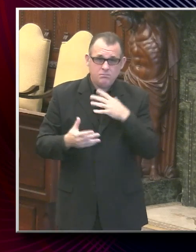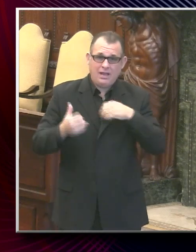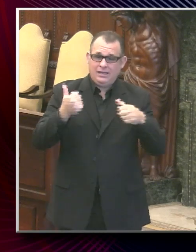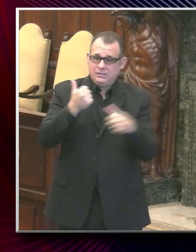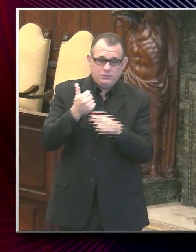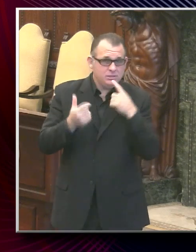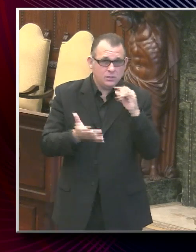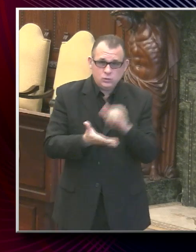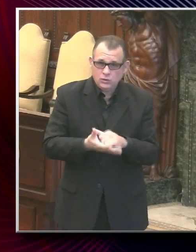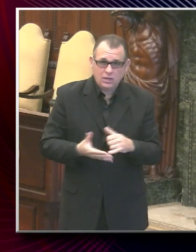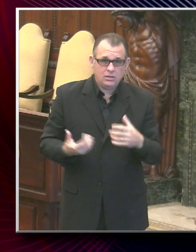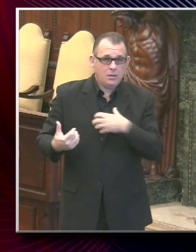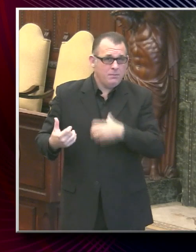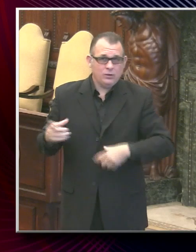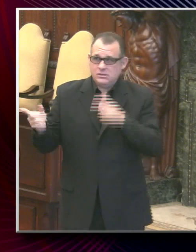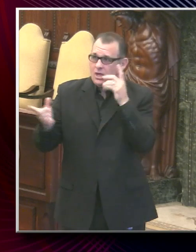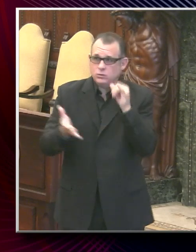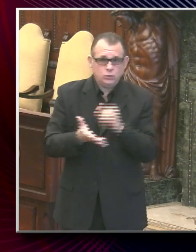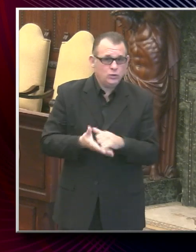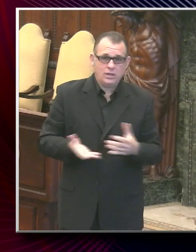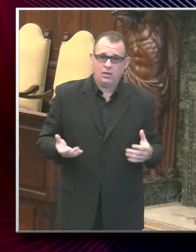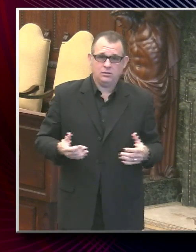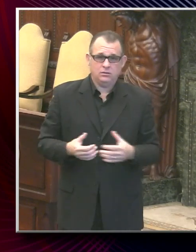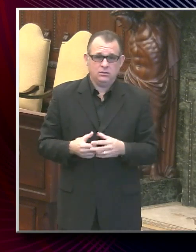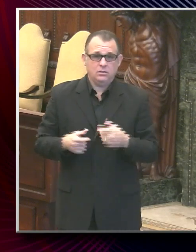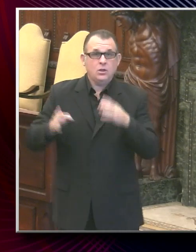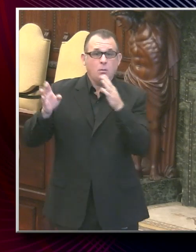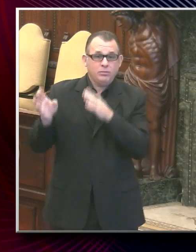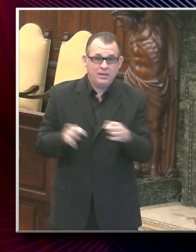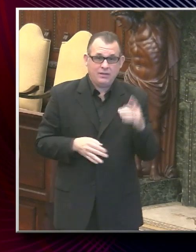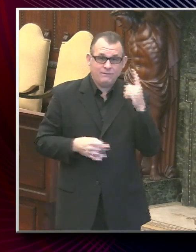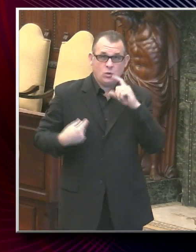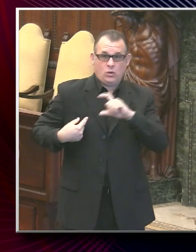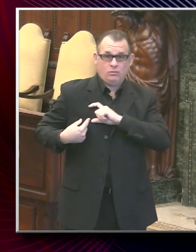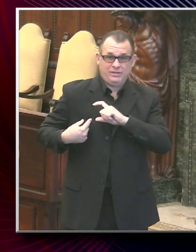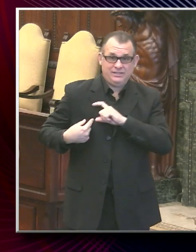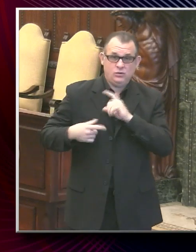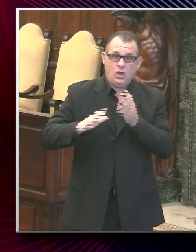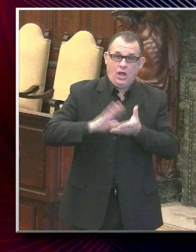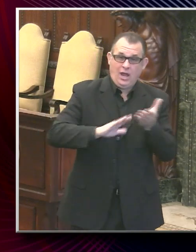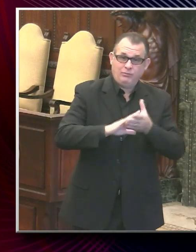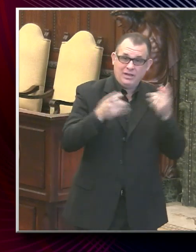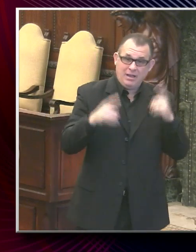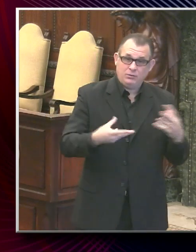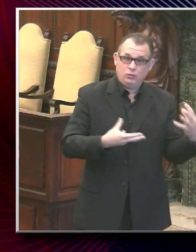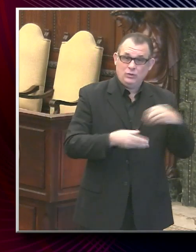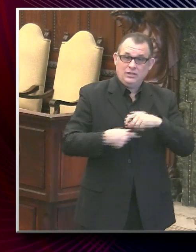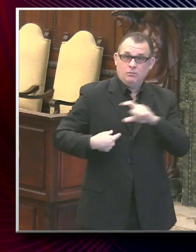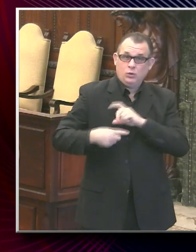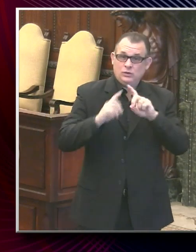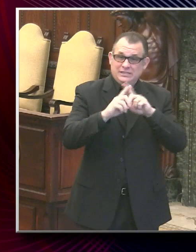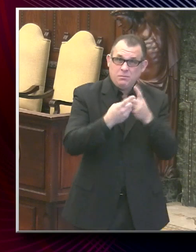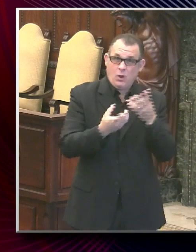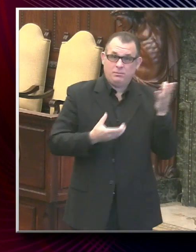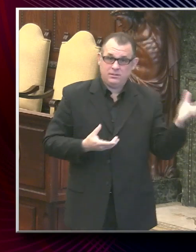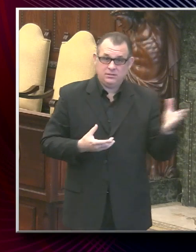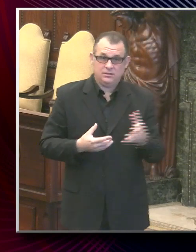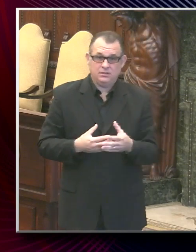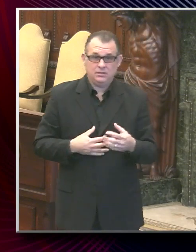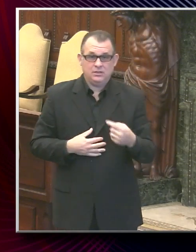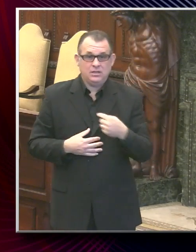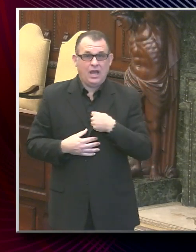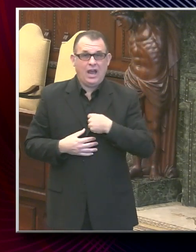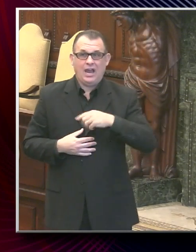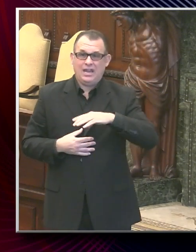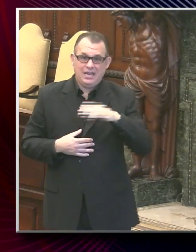that. The planning for police operations are done by police. I have never and will never interfere